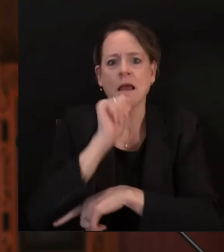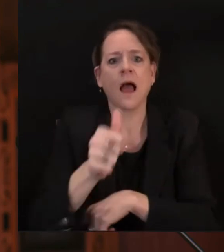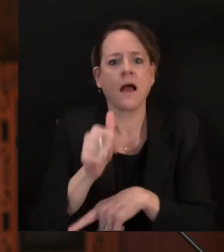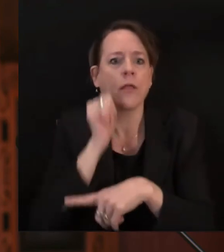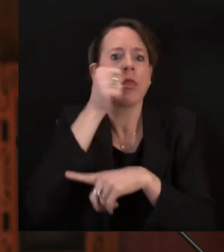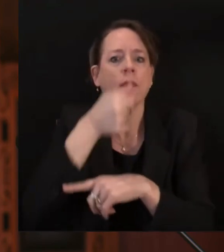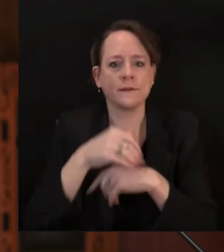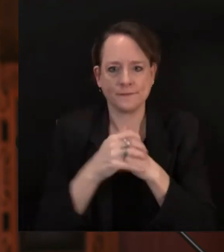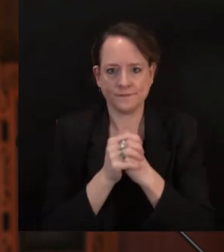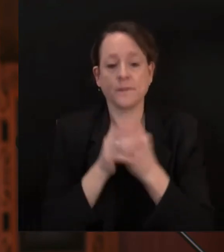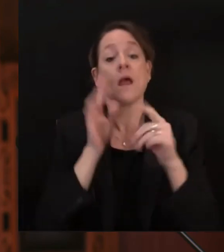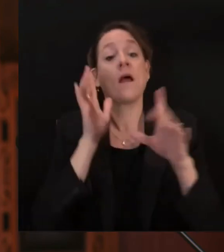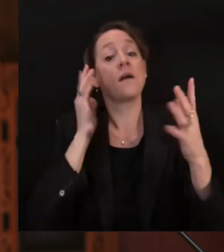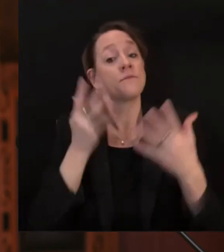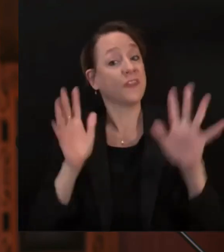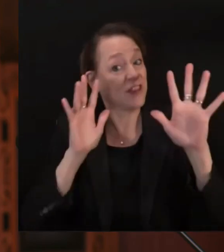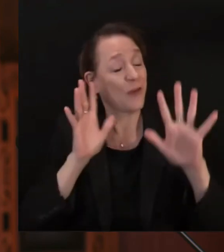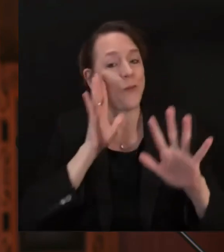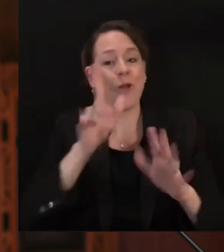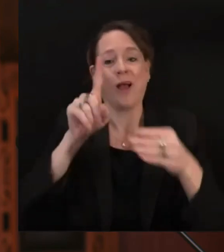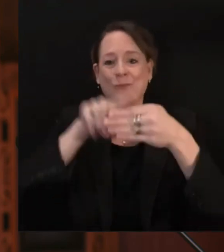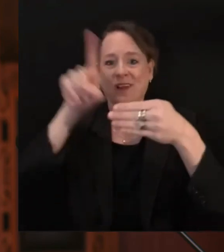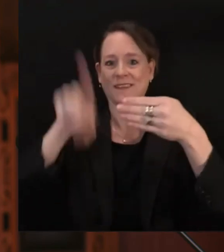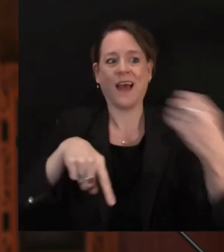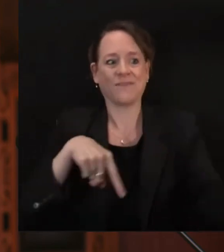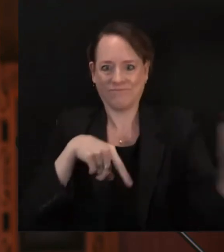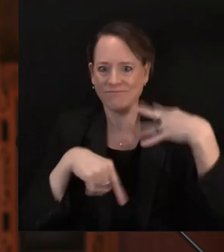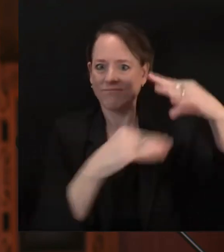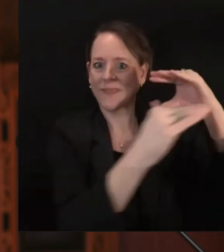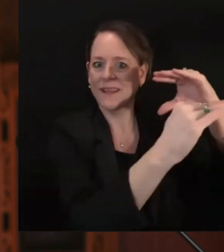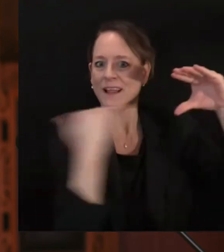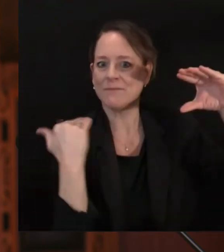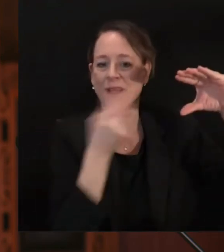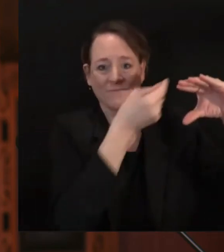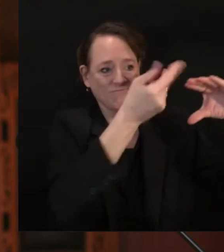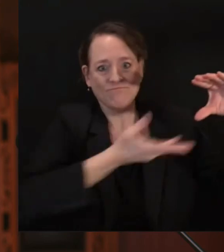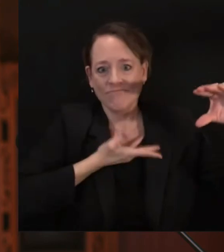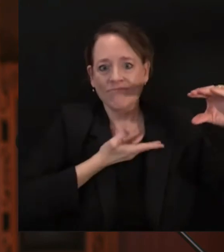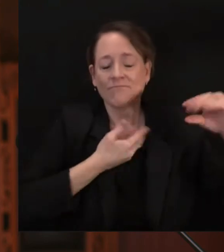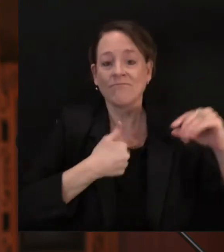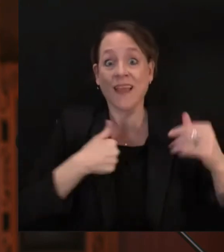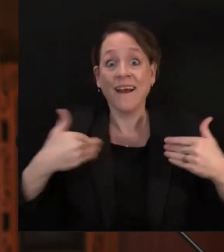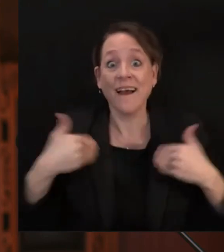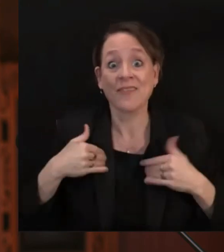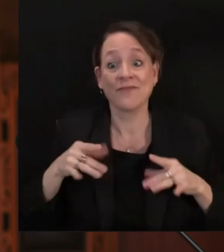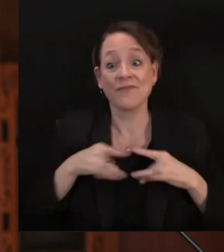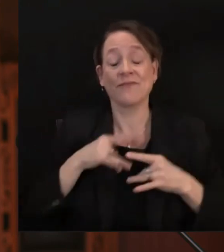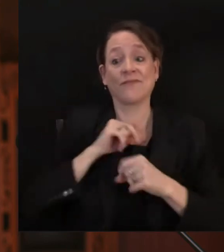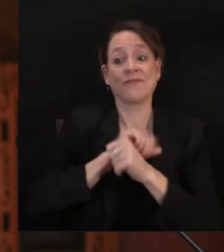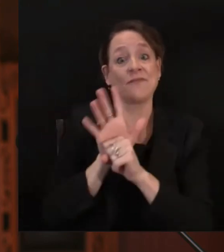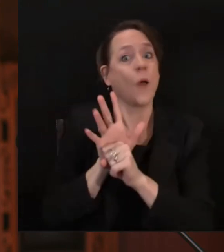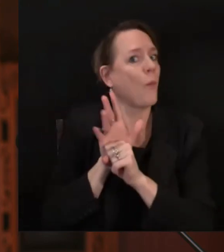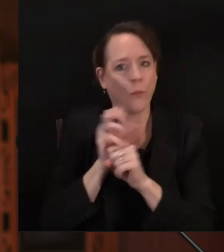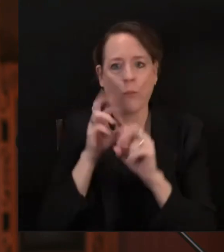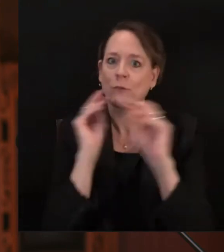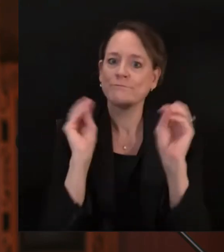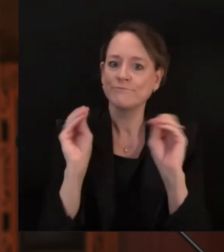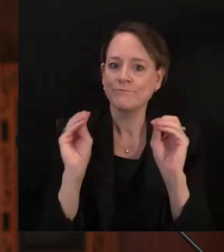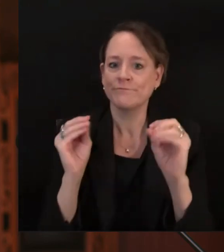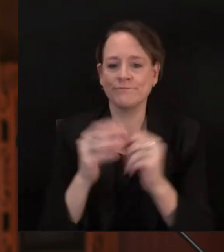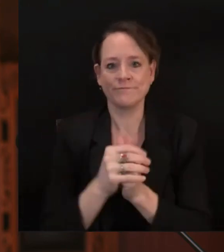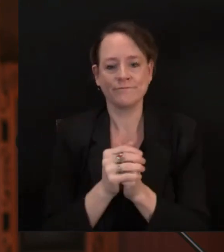of the test is different from the nasal swab you might get at a clinic or one of our community testing sites, it has the same level of